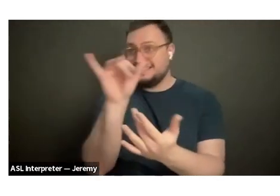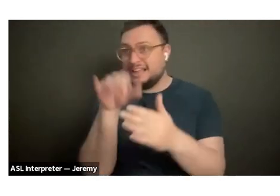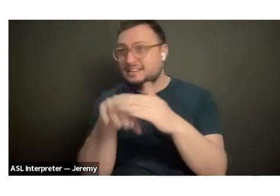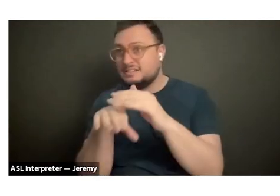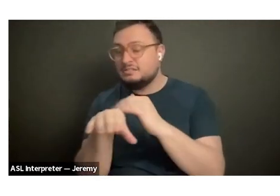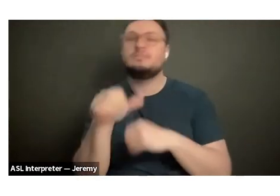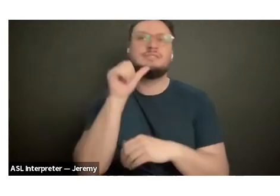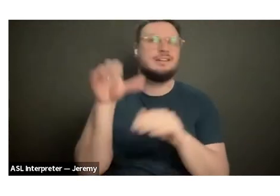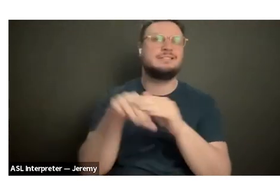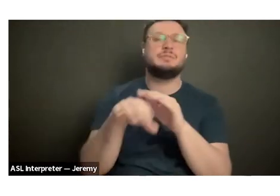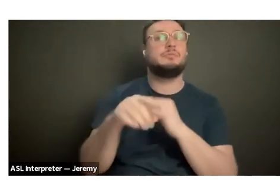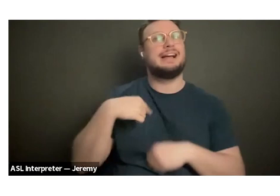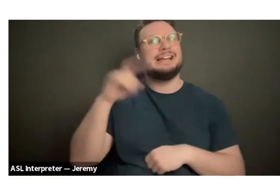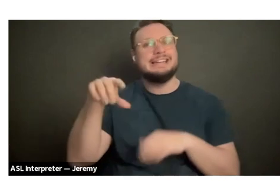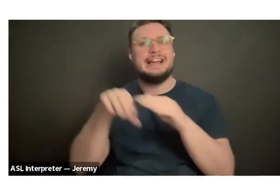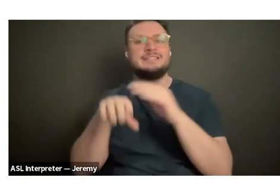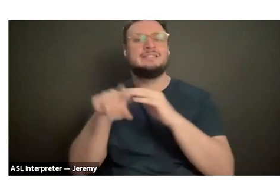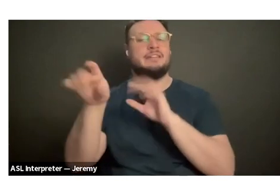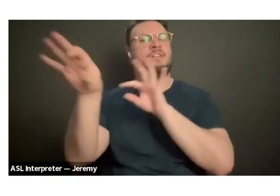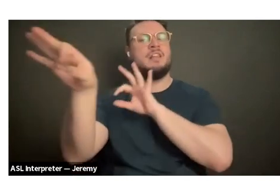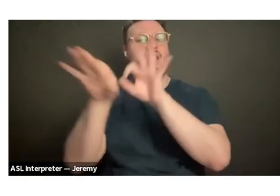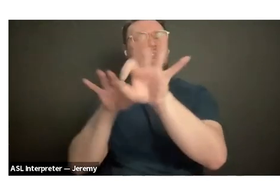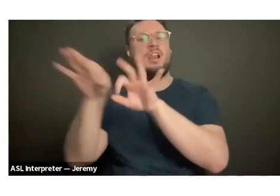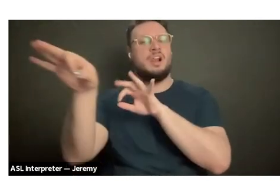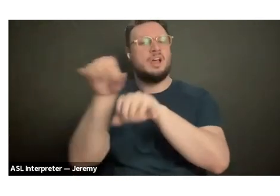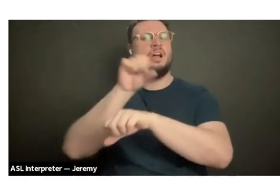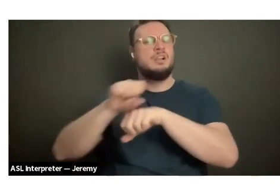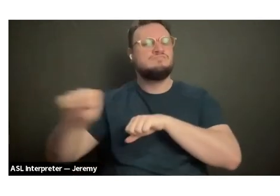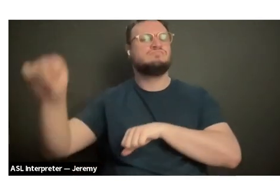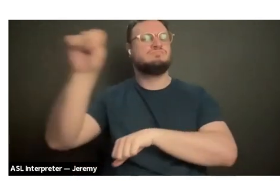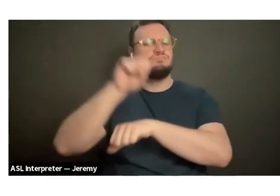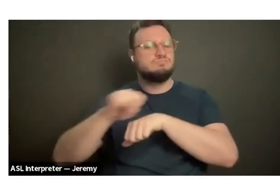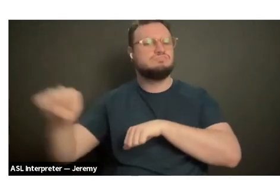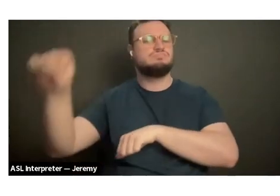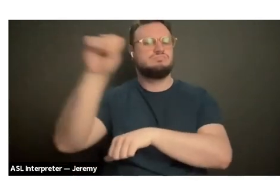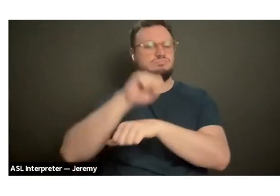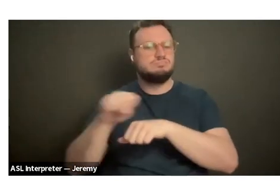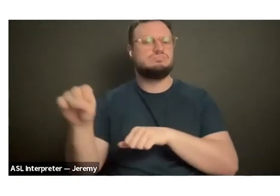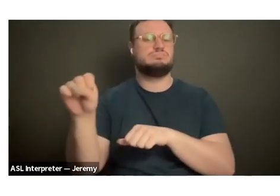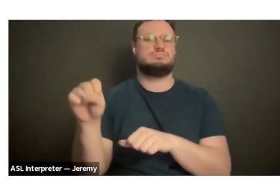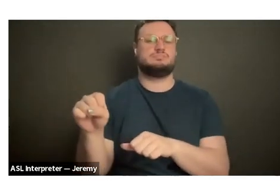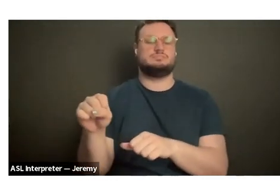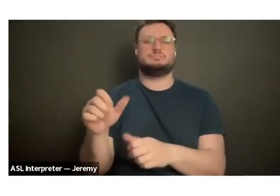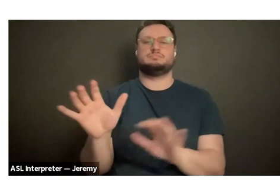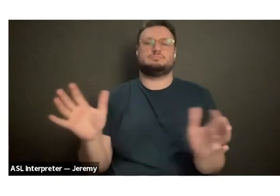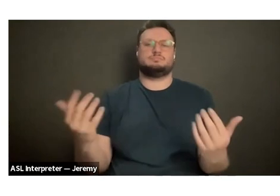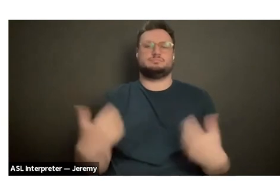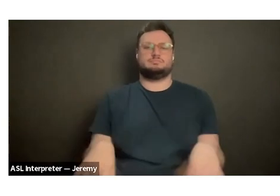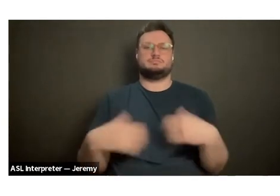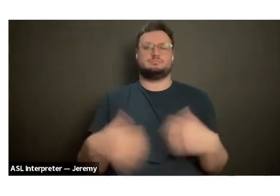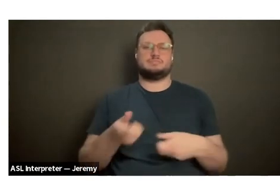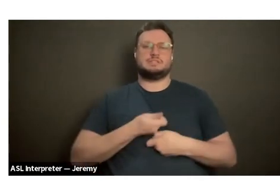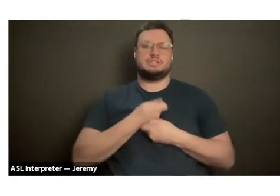Slow Factory team, because accessibility is front and center. They think about the whole community and not just some of the